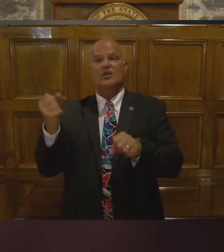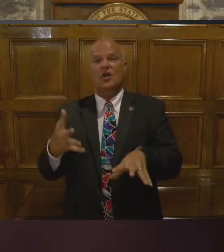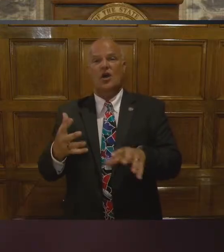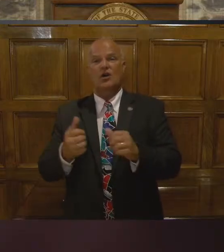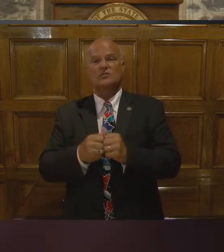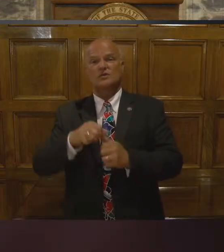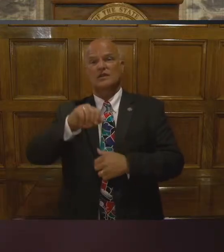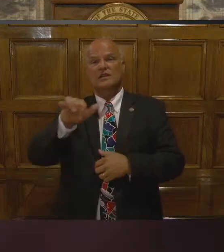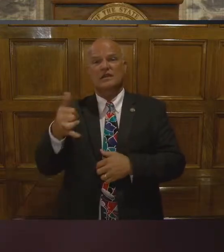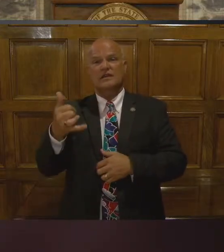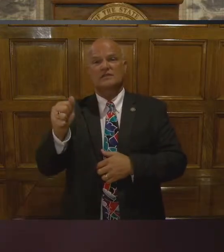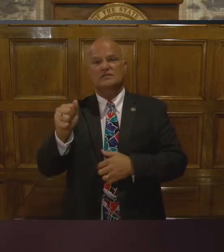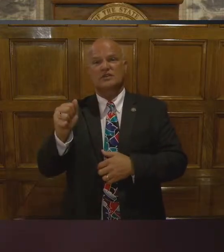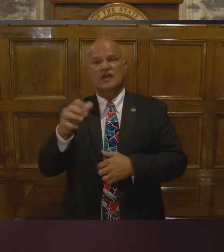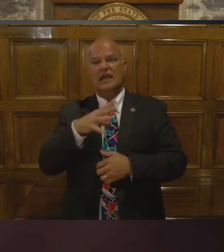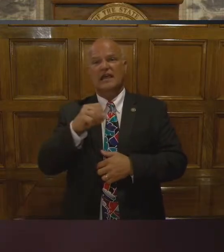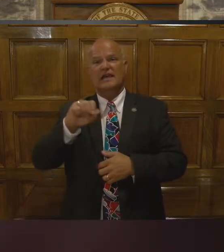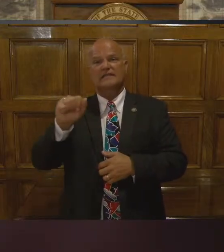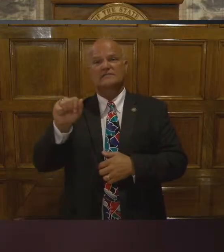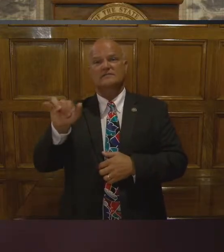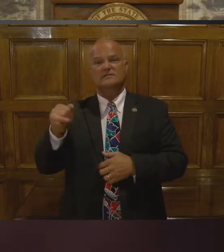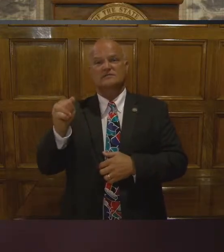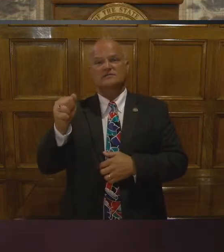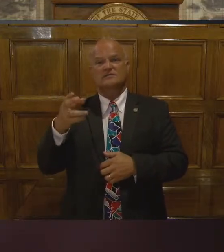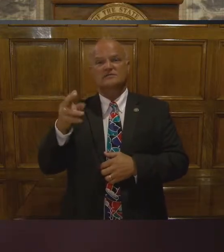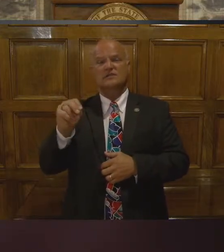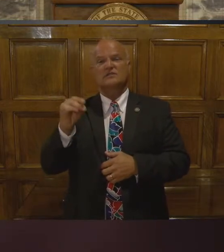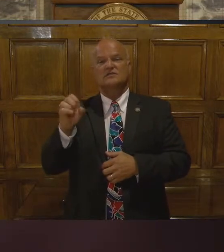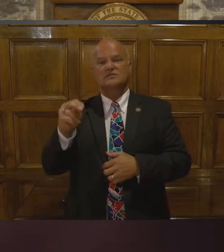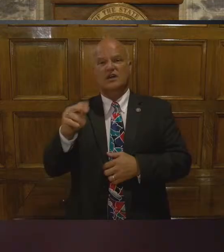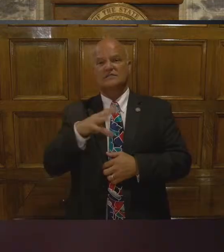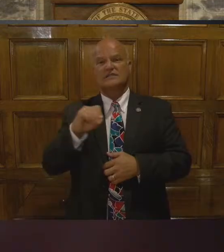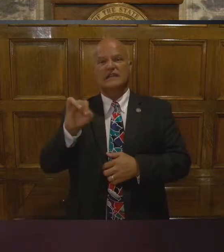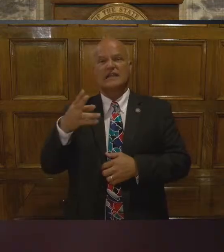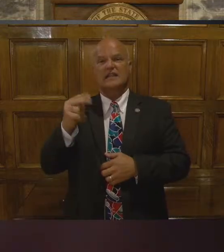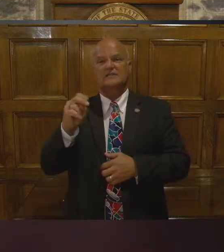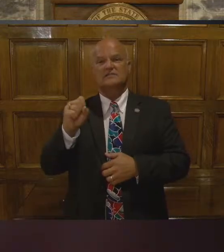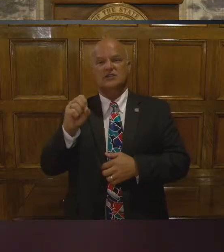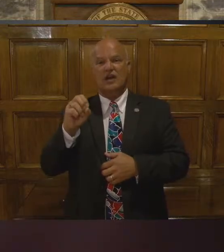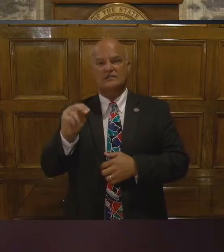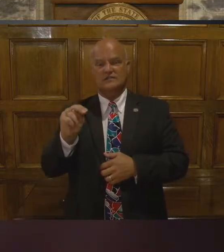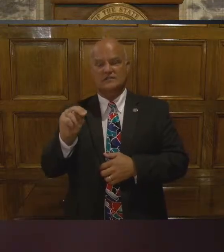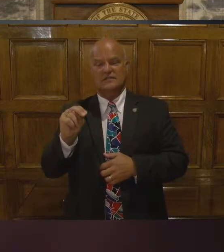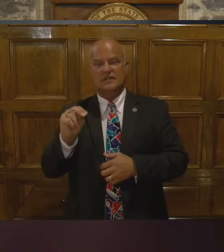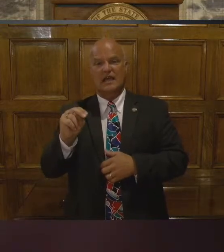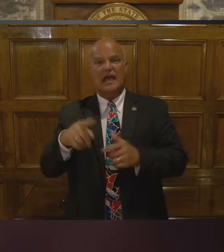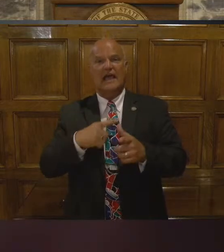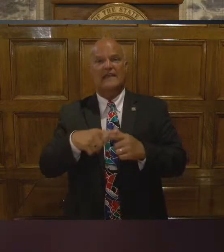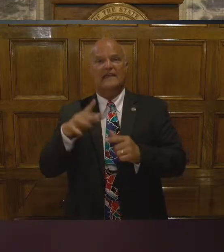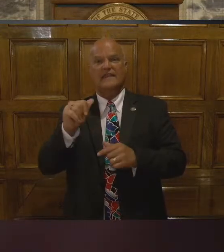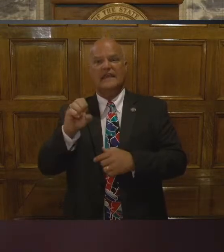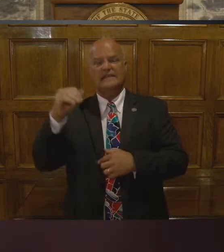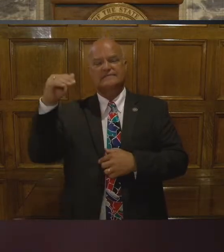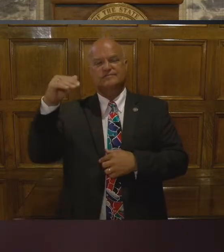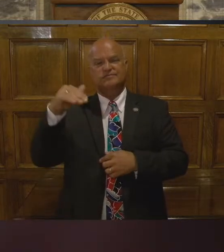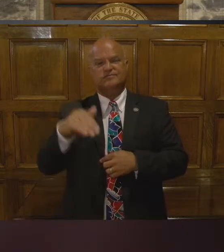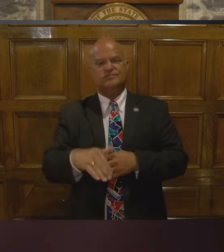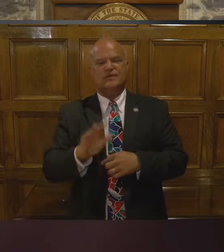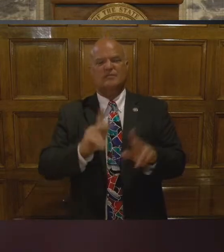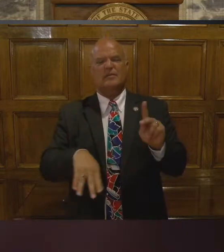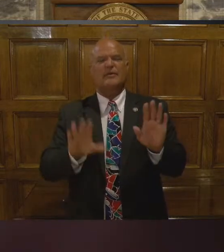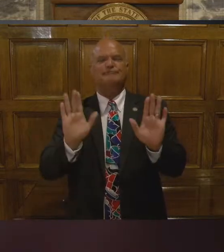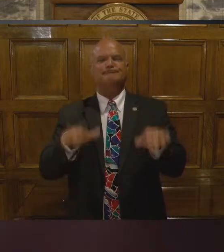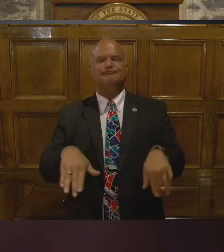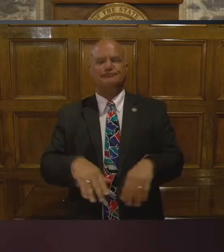the J&J to then our case count became very low and people stopped worrying about it